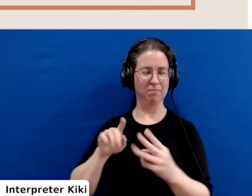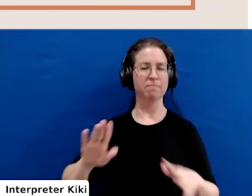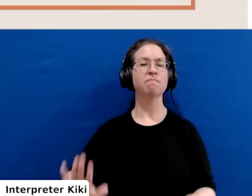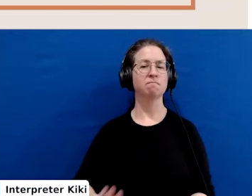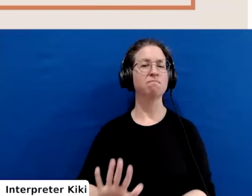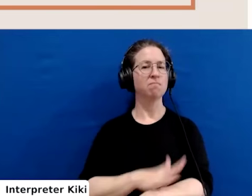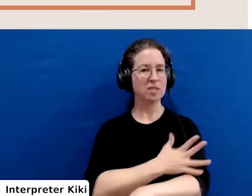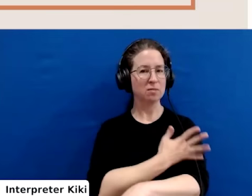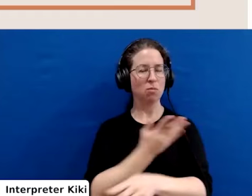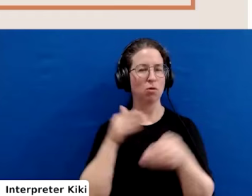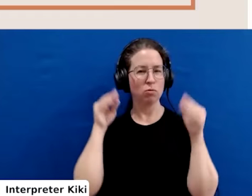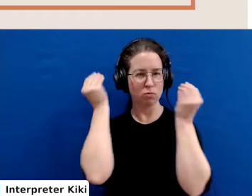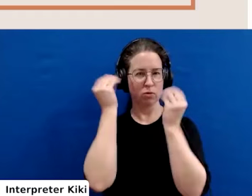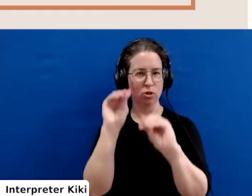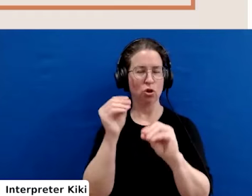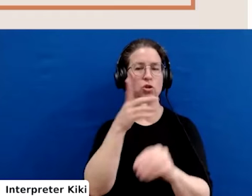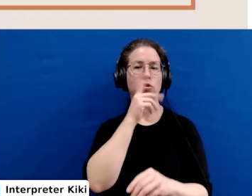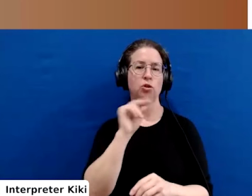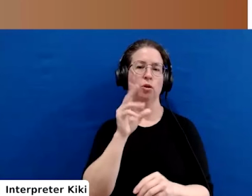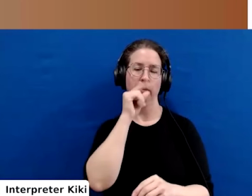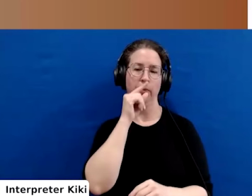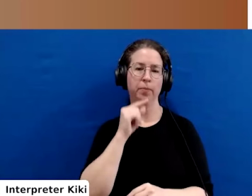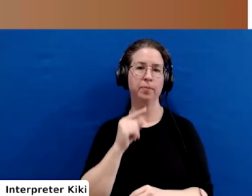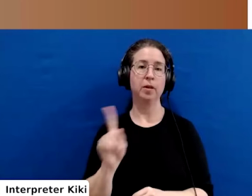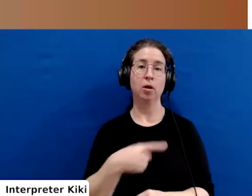ATSI has a strong focus on diversity and inclusion.